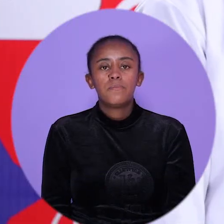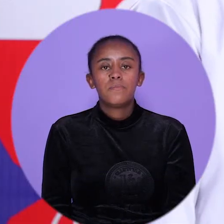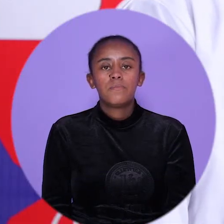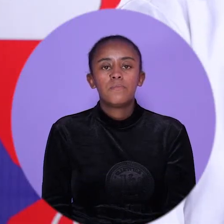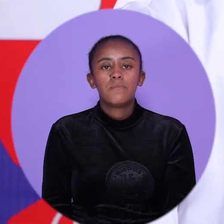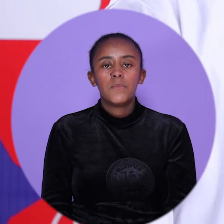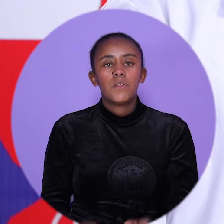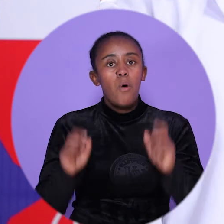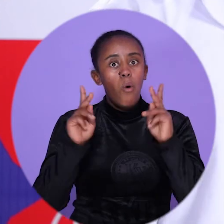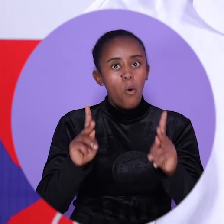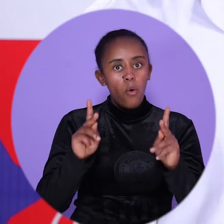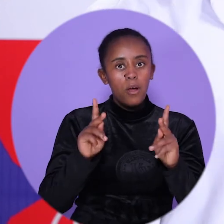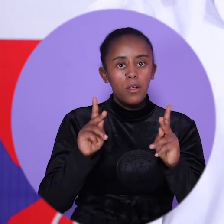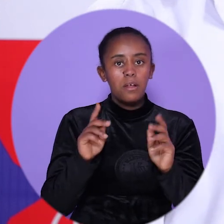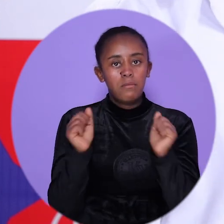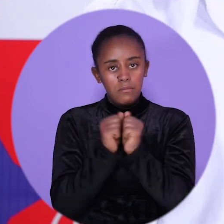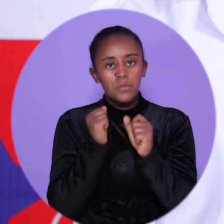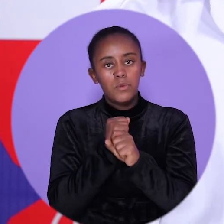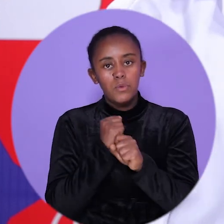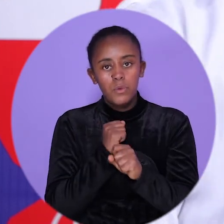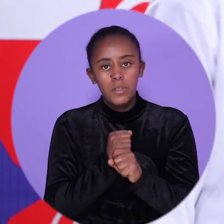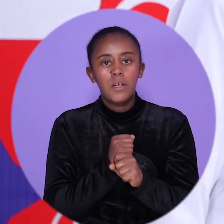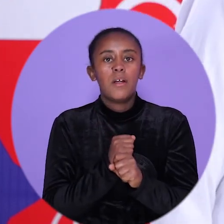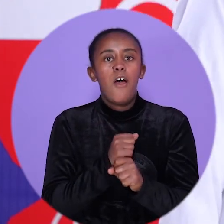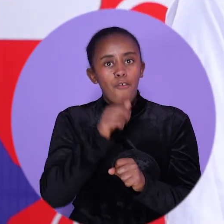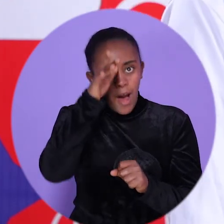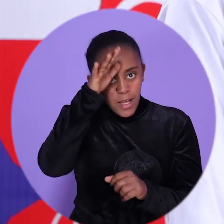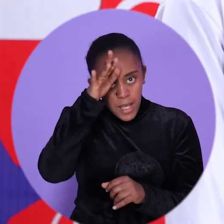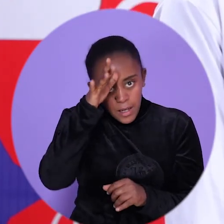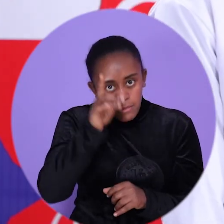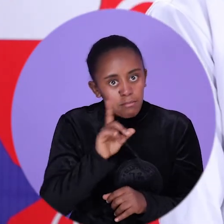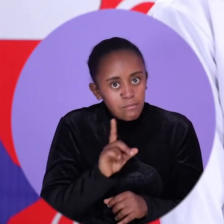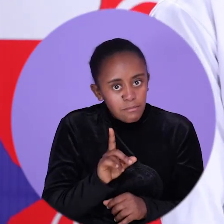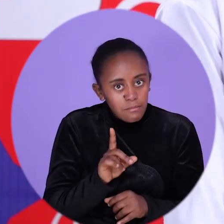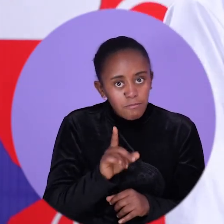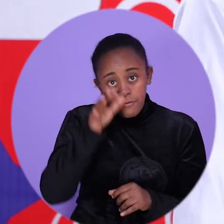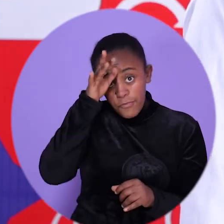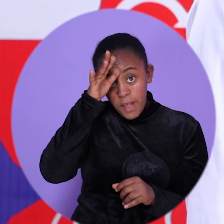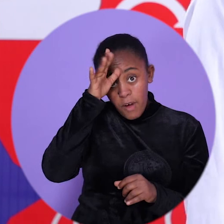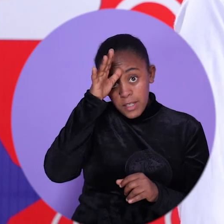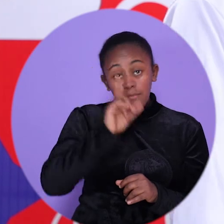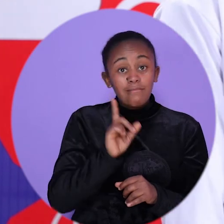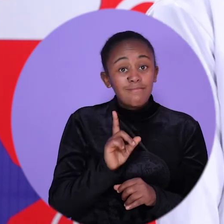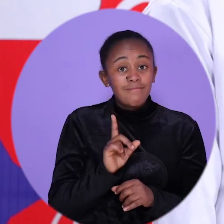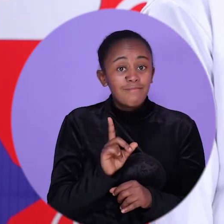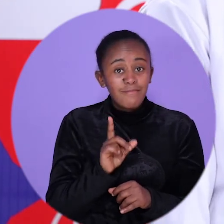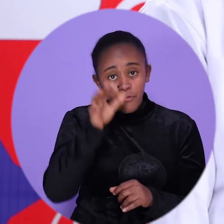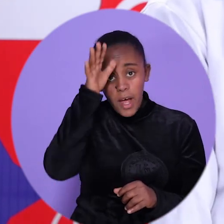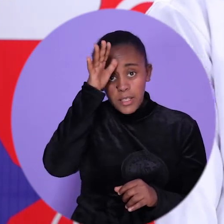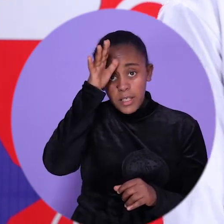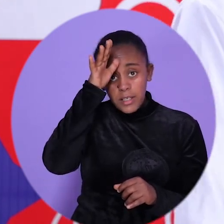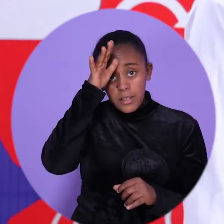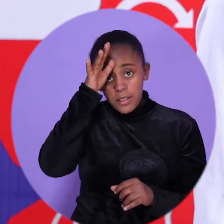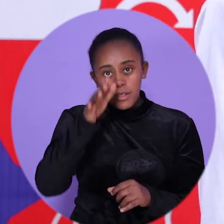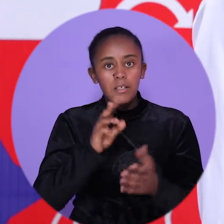Okay, so let us do together. Student, father, the question is father. So, you